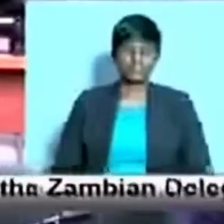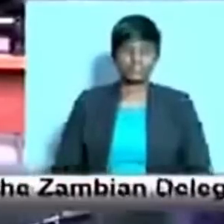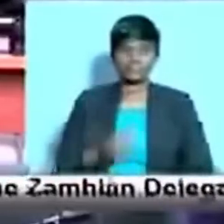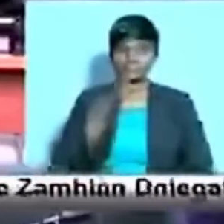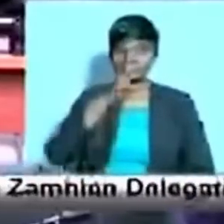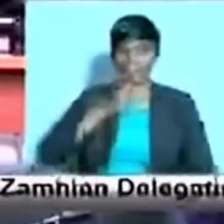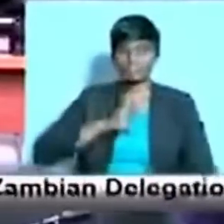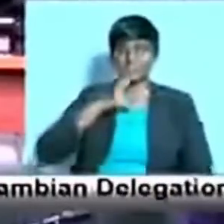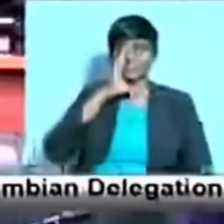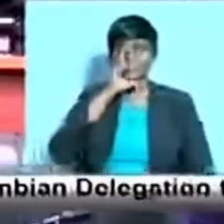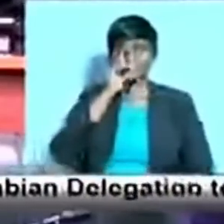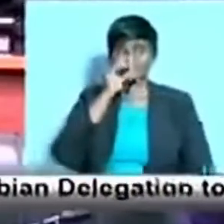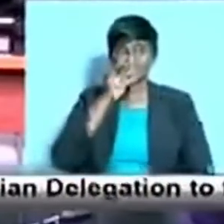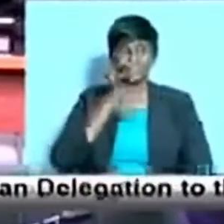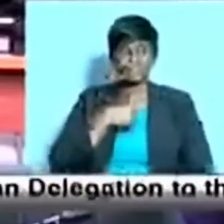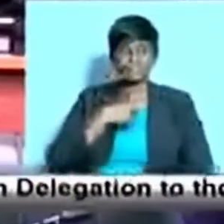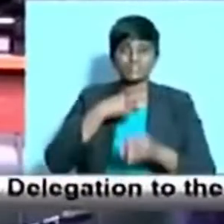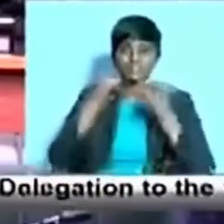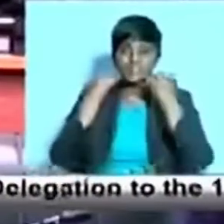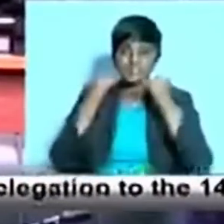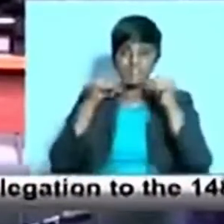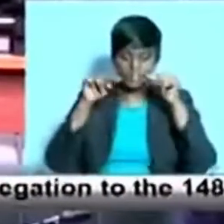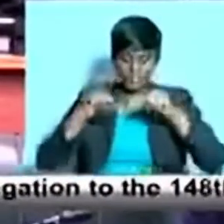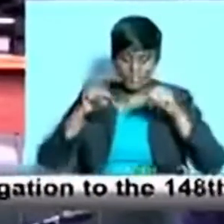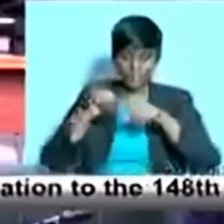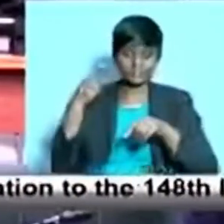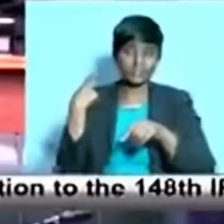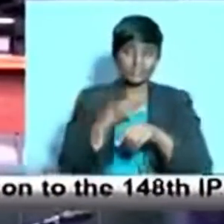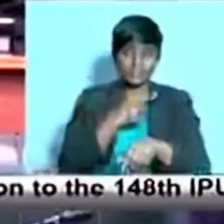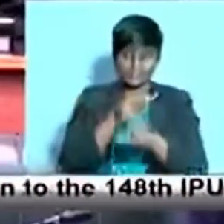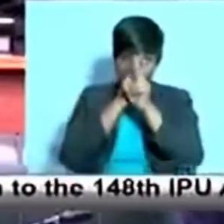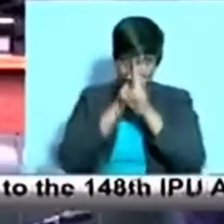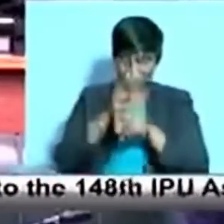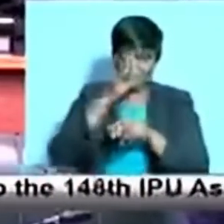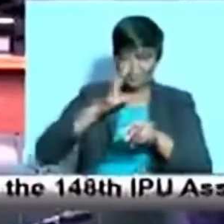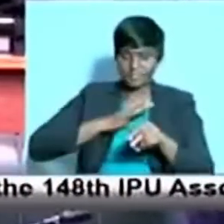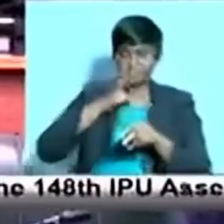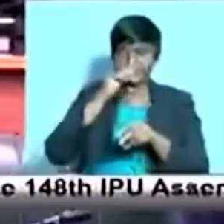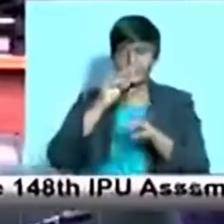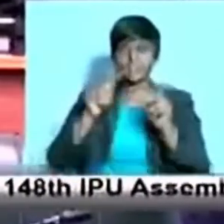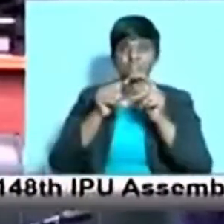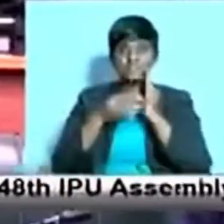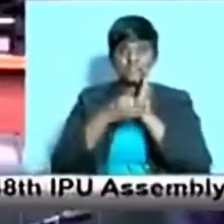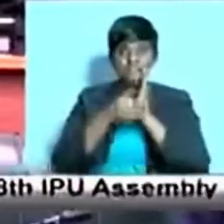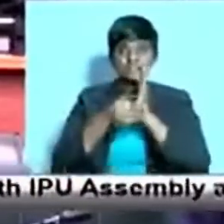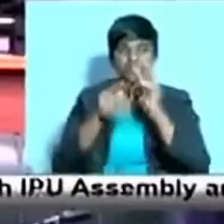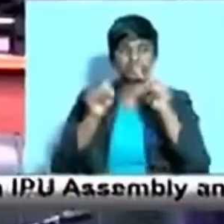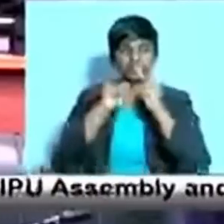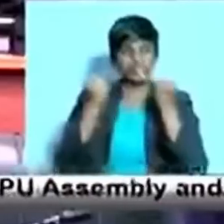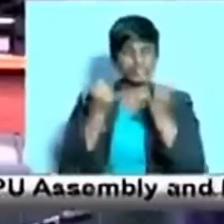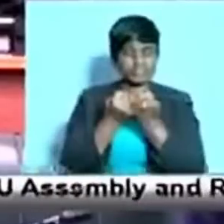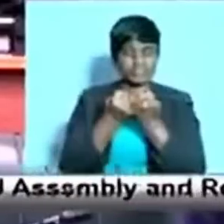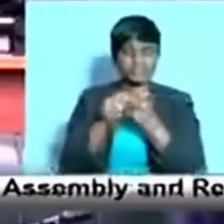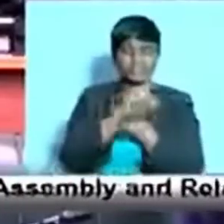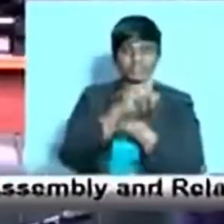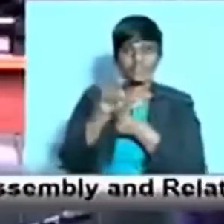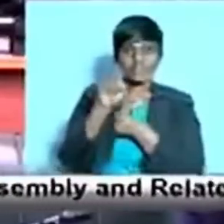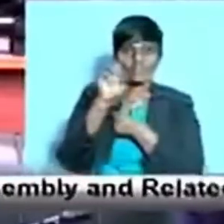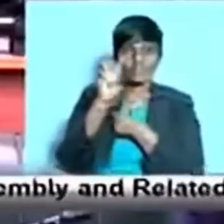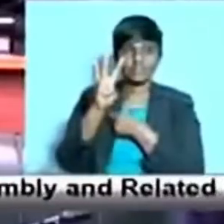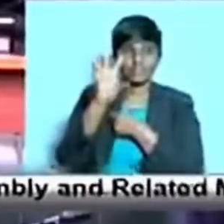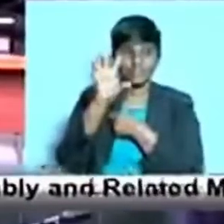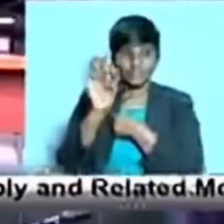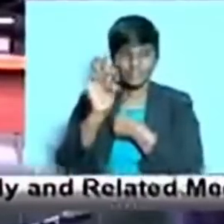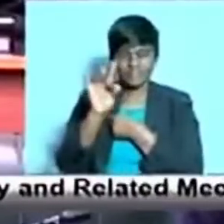Madam Speaker, I wish to inform the House that the Honorable Madam Speaker led a delegation to the